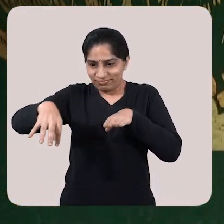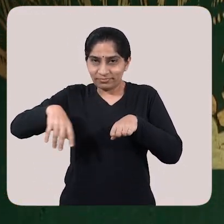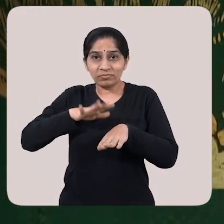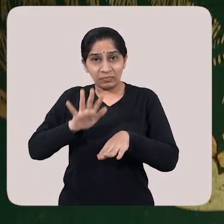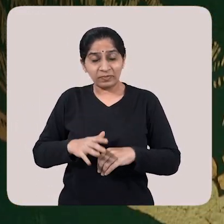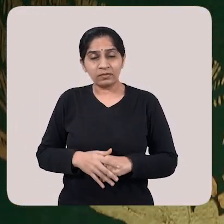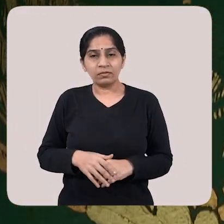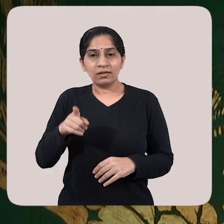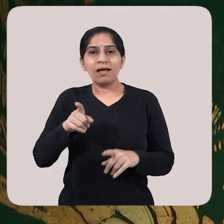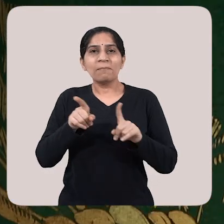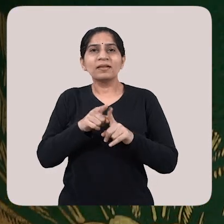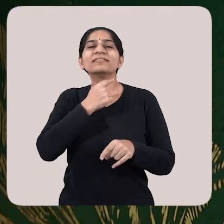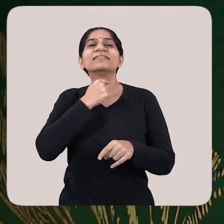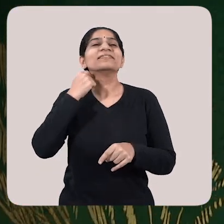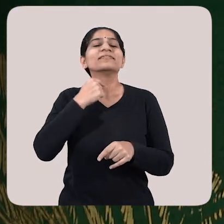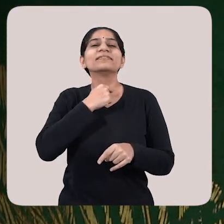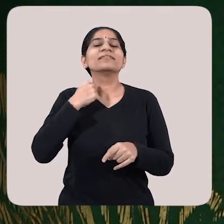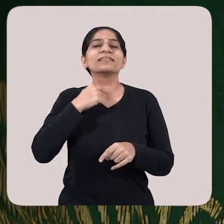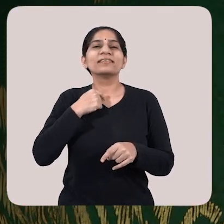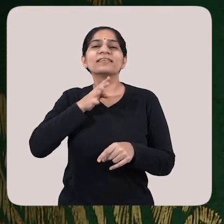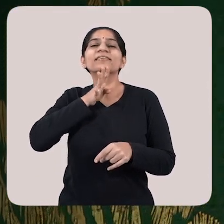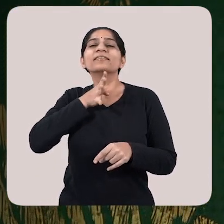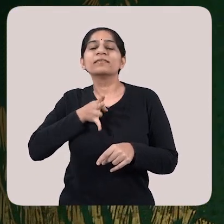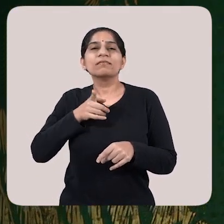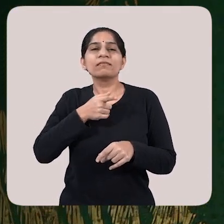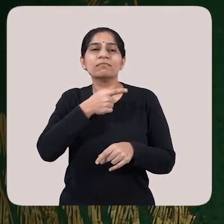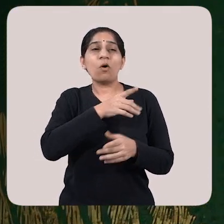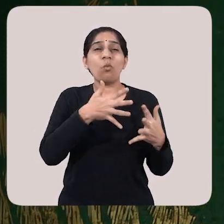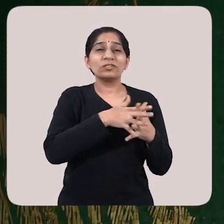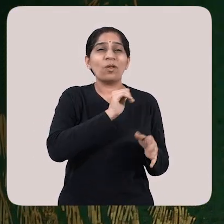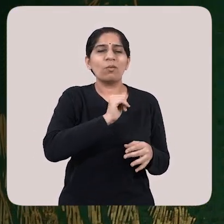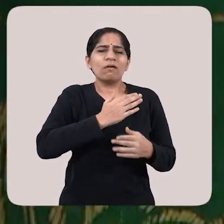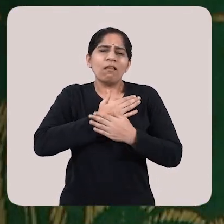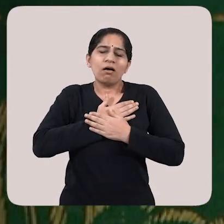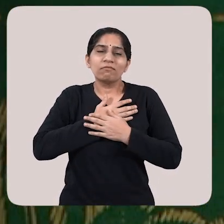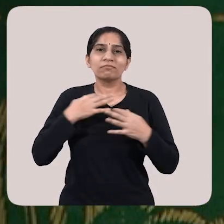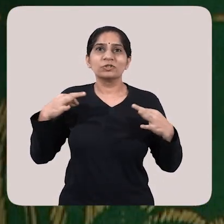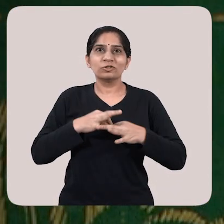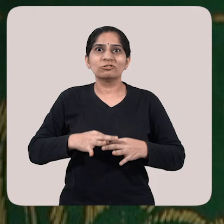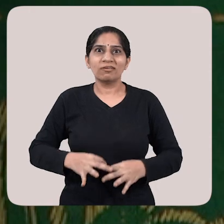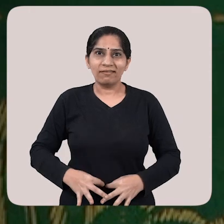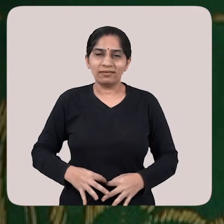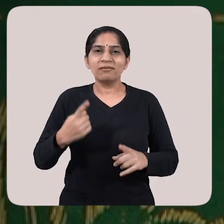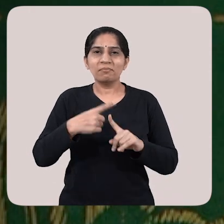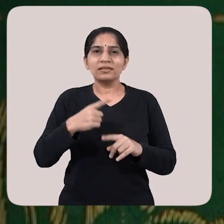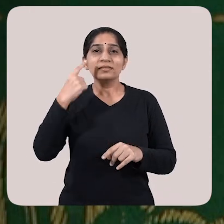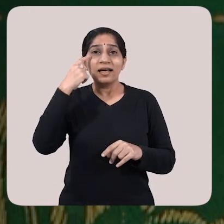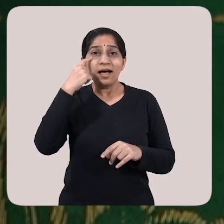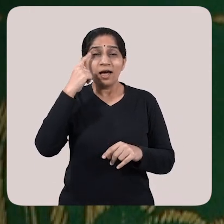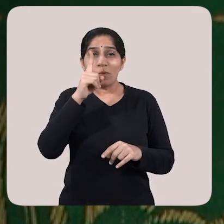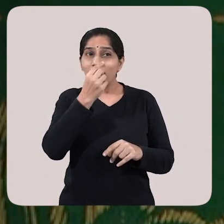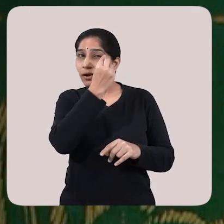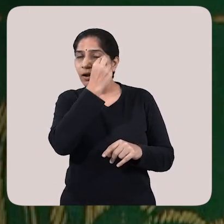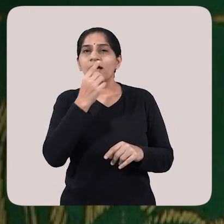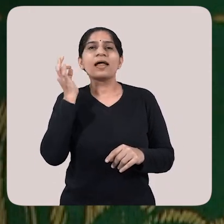feet. Frilly neck feathers reference Leyland's favorite type of shirt, and an imitation diamond shimmers